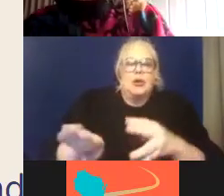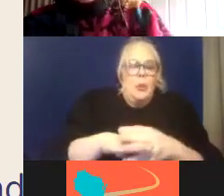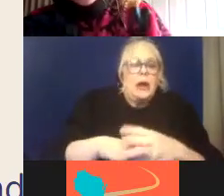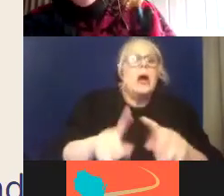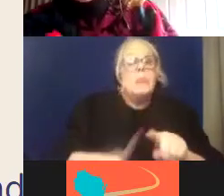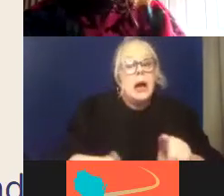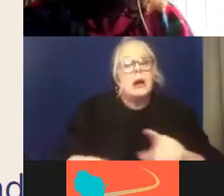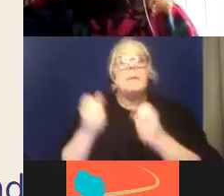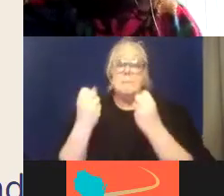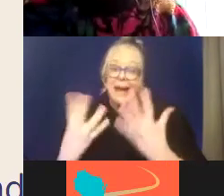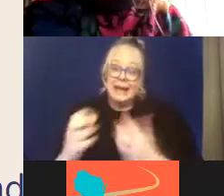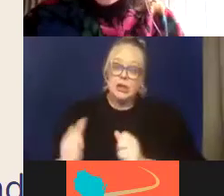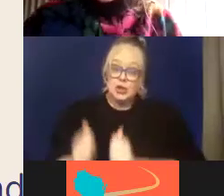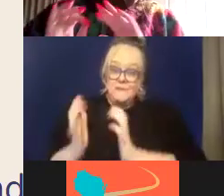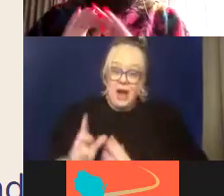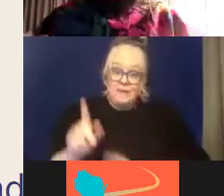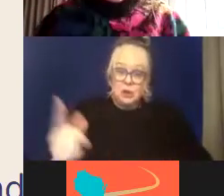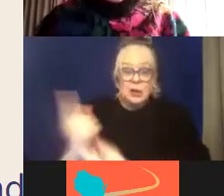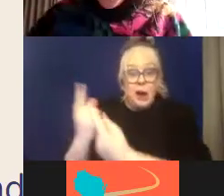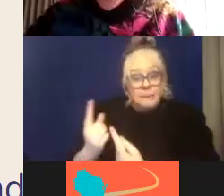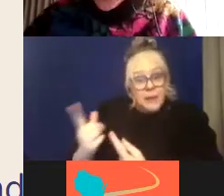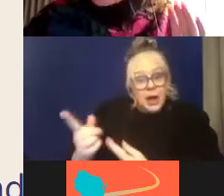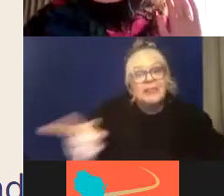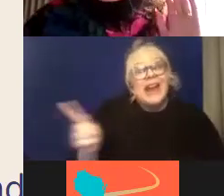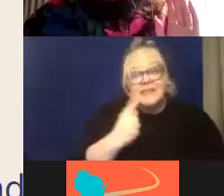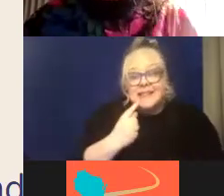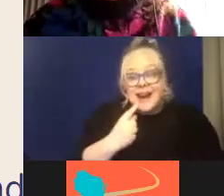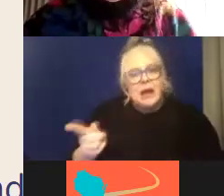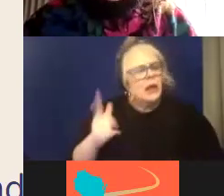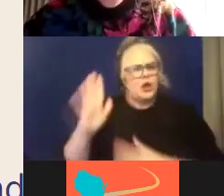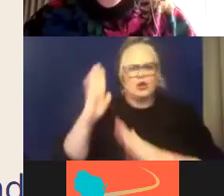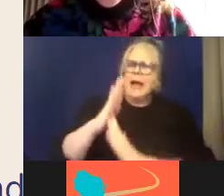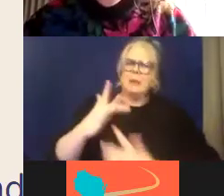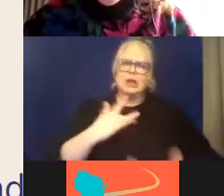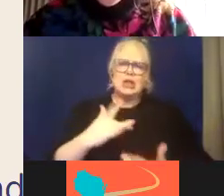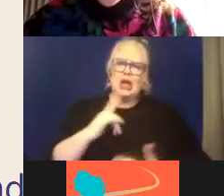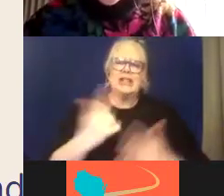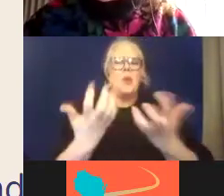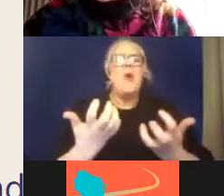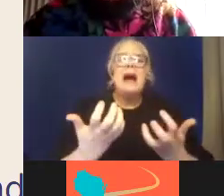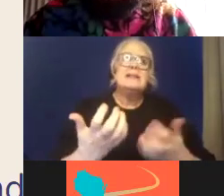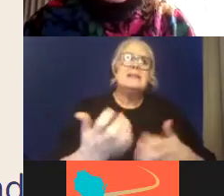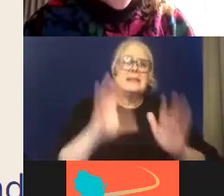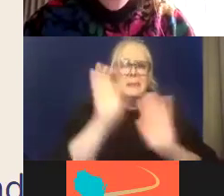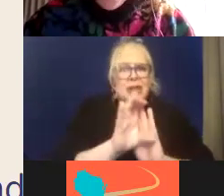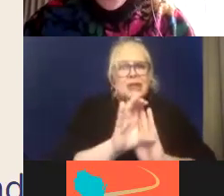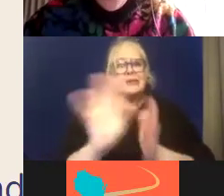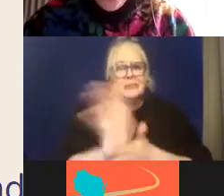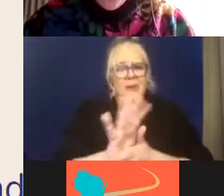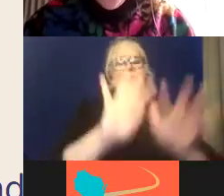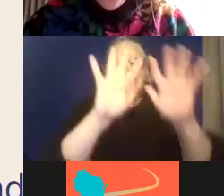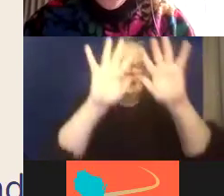at least initially. That said, it's not a magic bullet. We have options for content removal, but none of them are